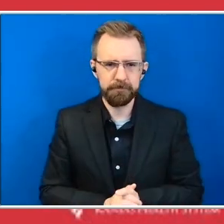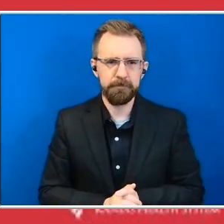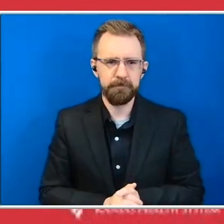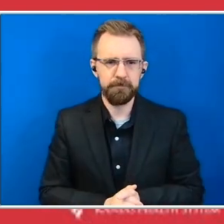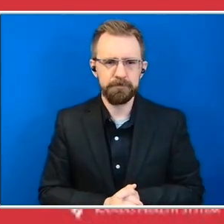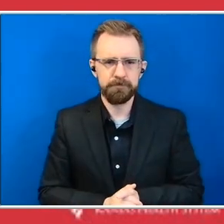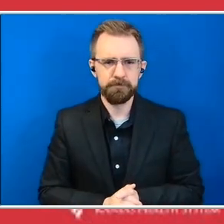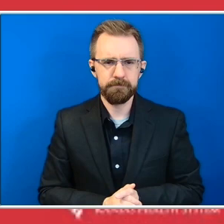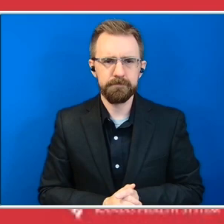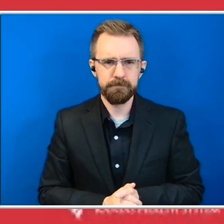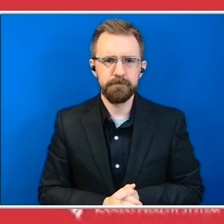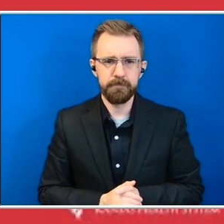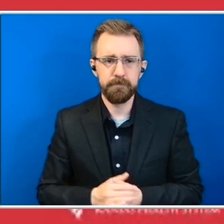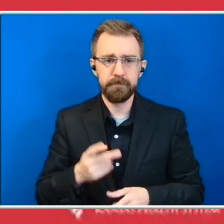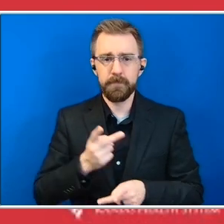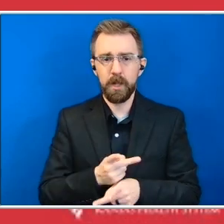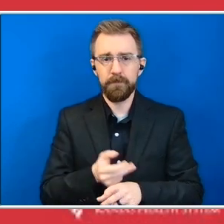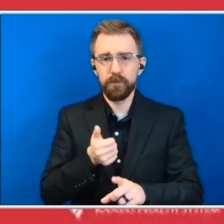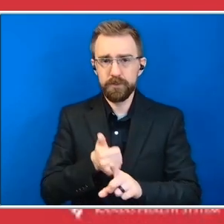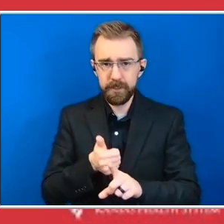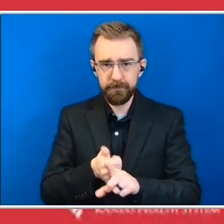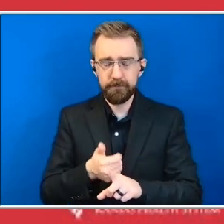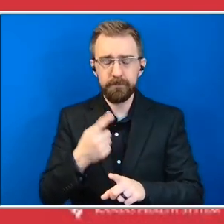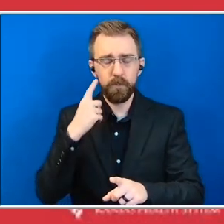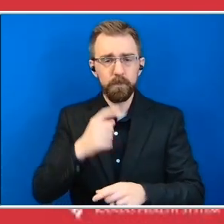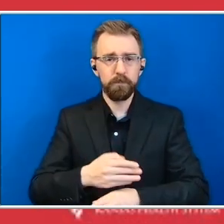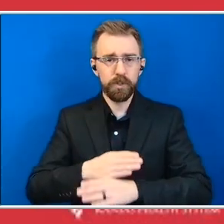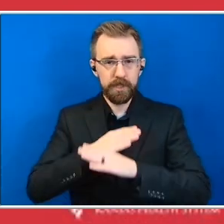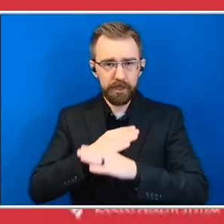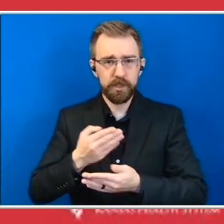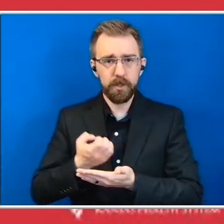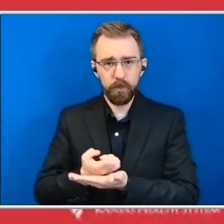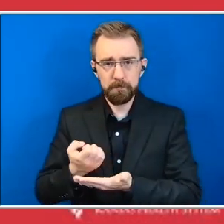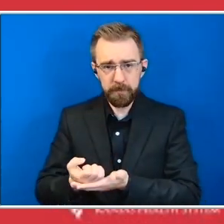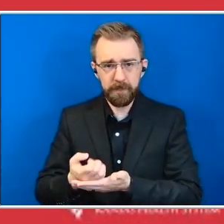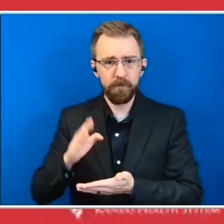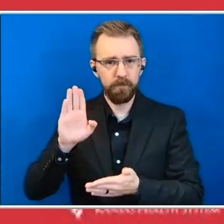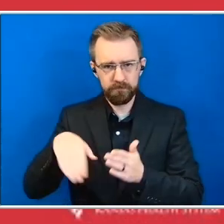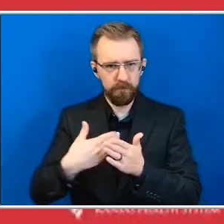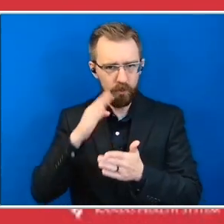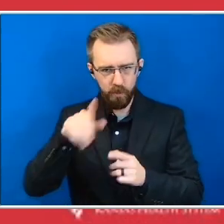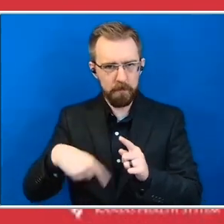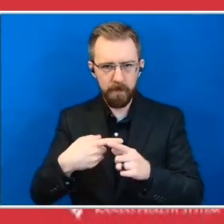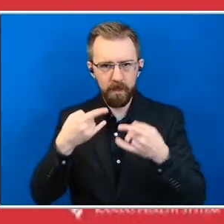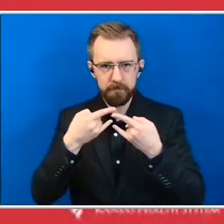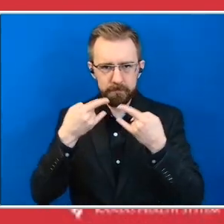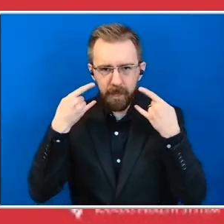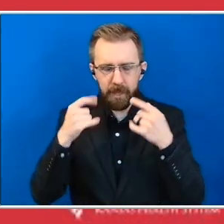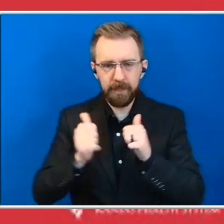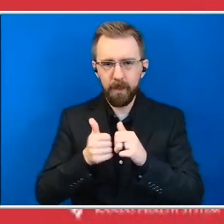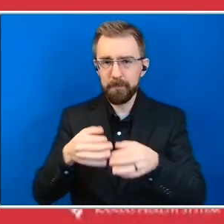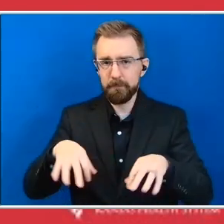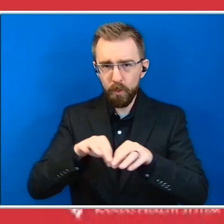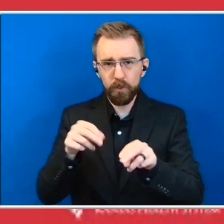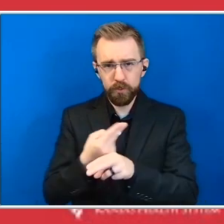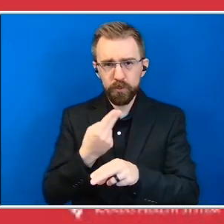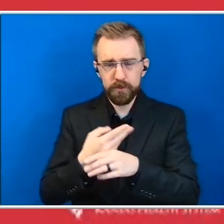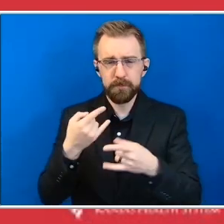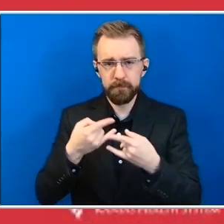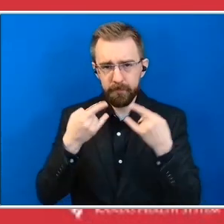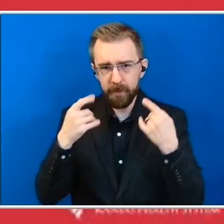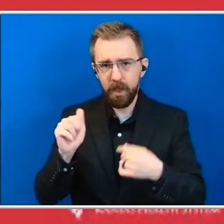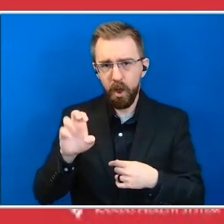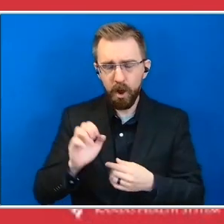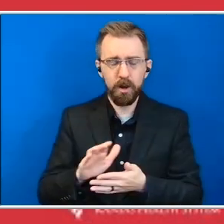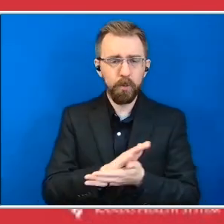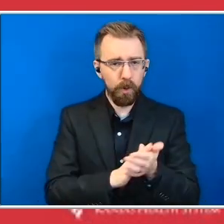Of yourself in terms of protection equipment. We all know about the mask, how important use of masks are, washing